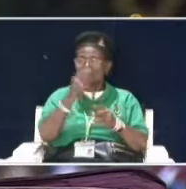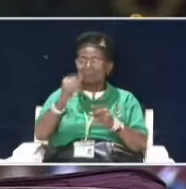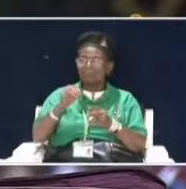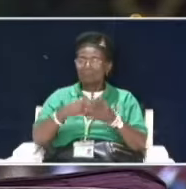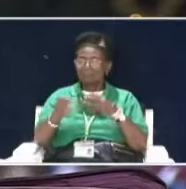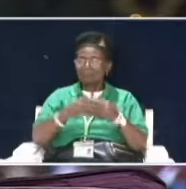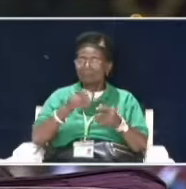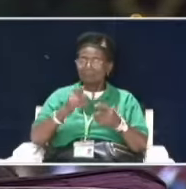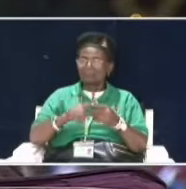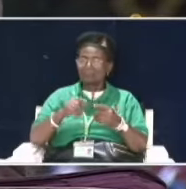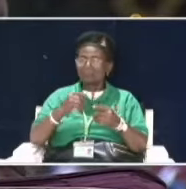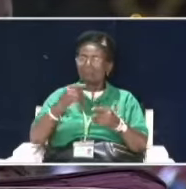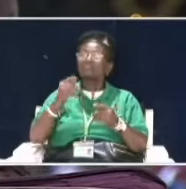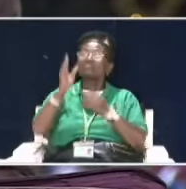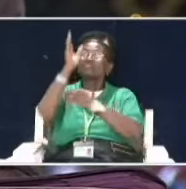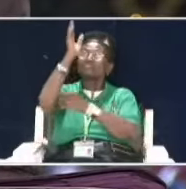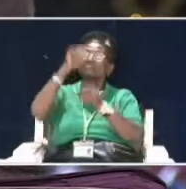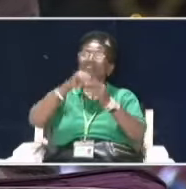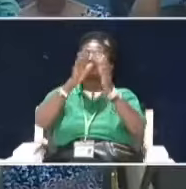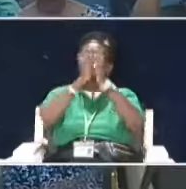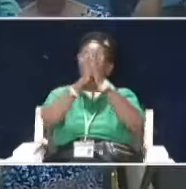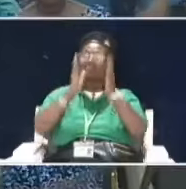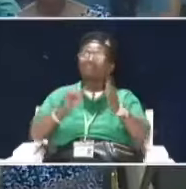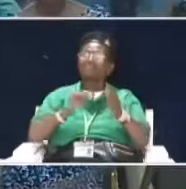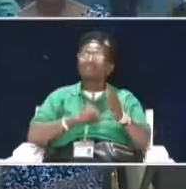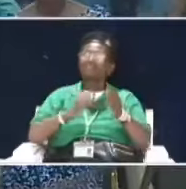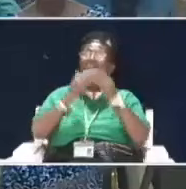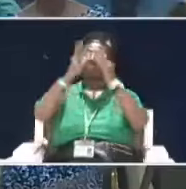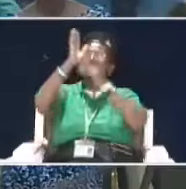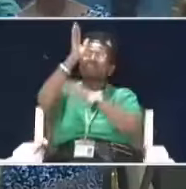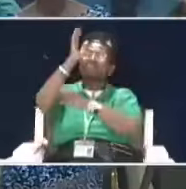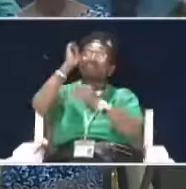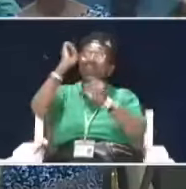I thank God, He answered my prayers.